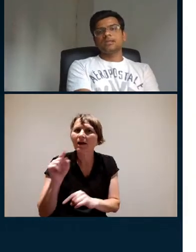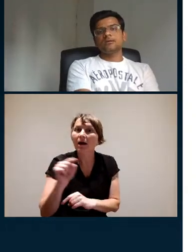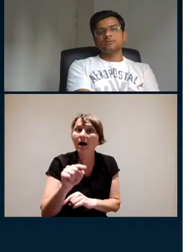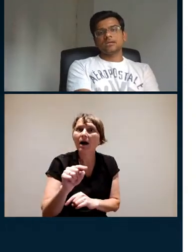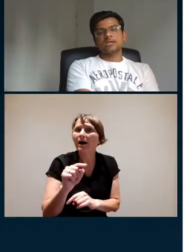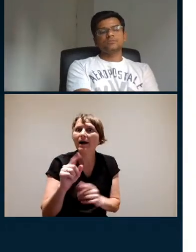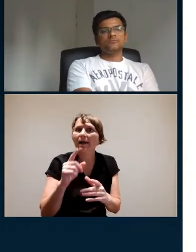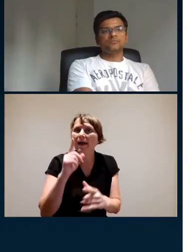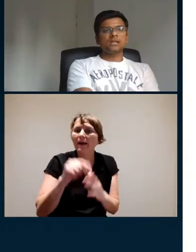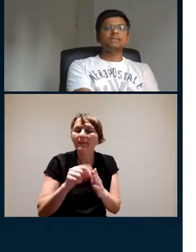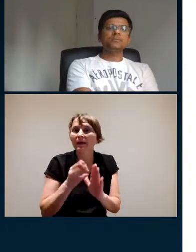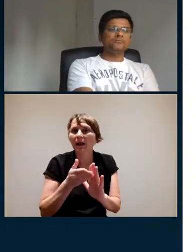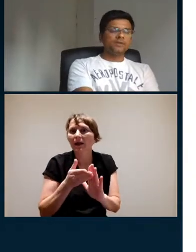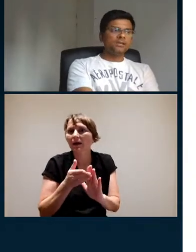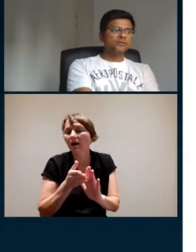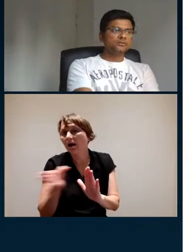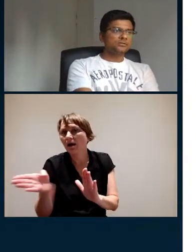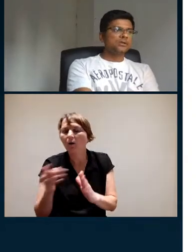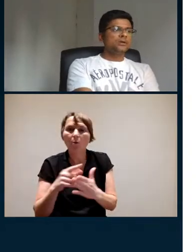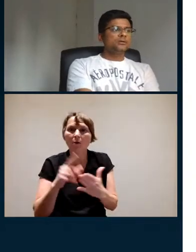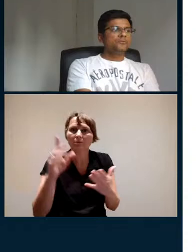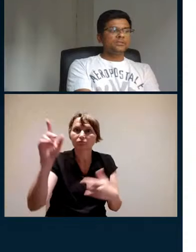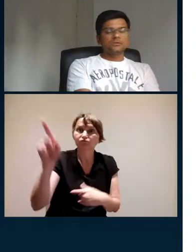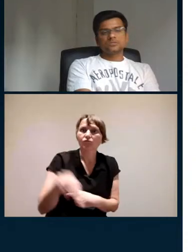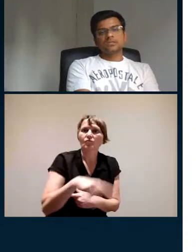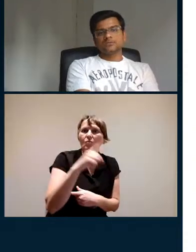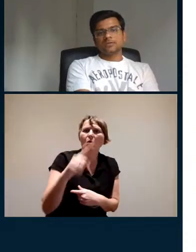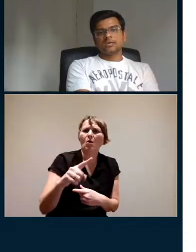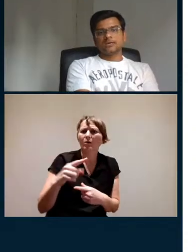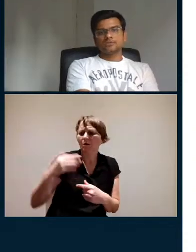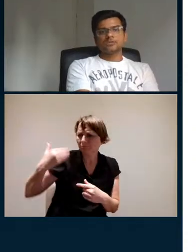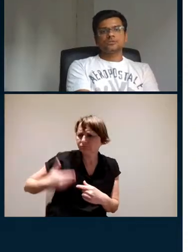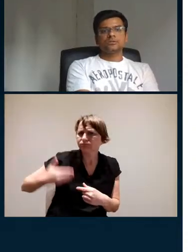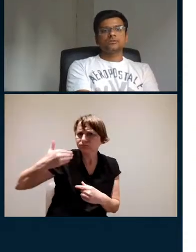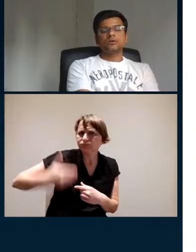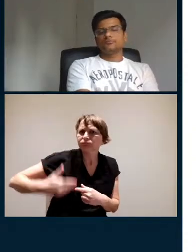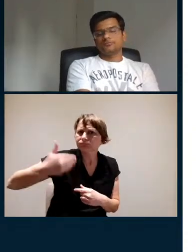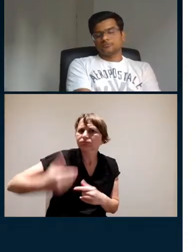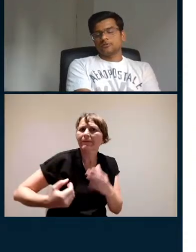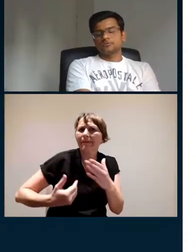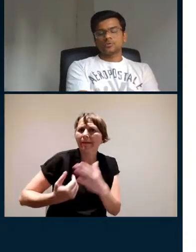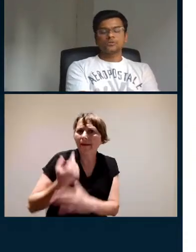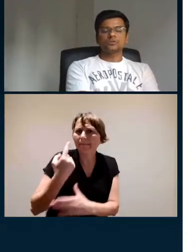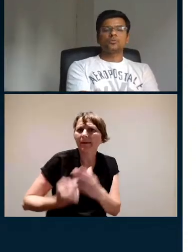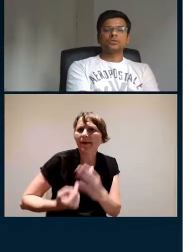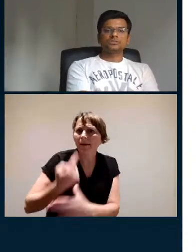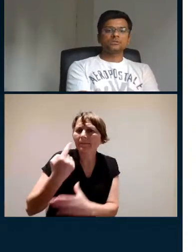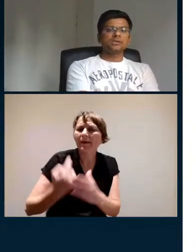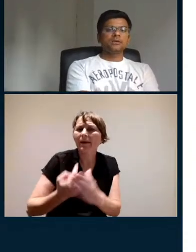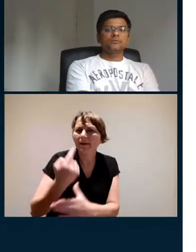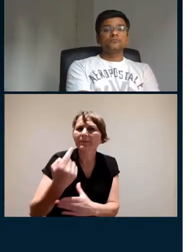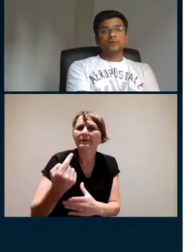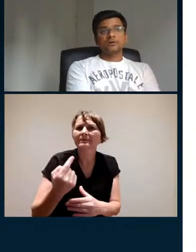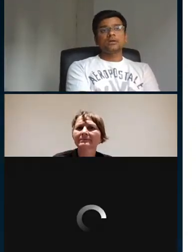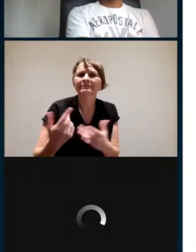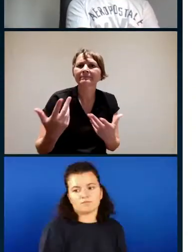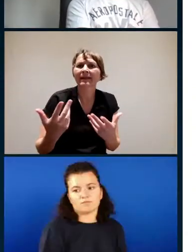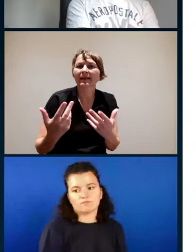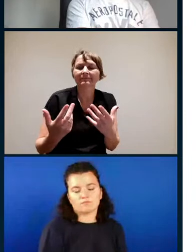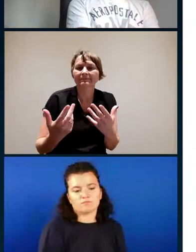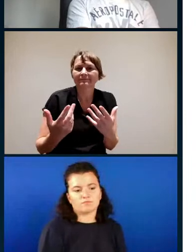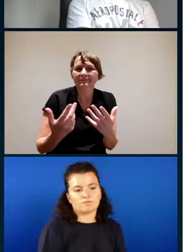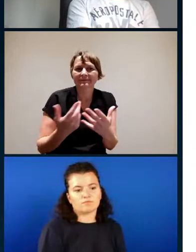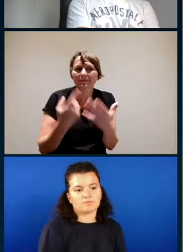is a failure. There has been multiple failures with specific extension of so-and-so version for